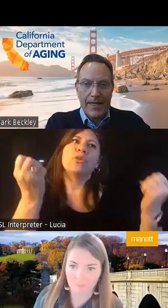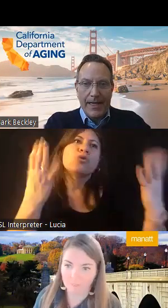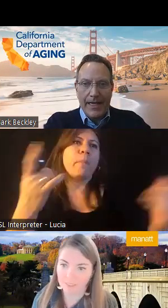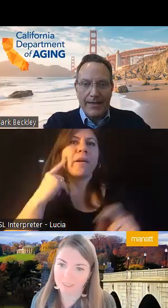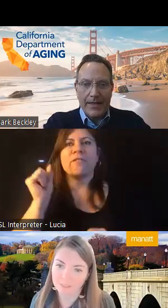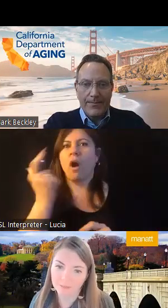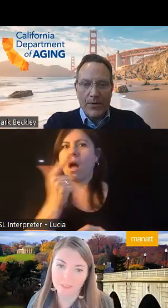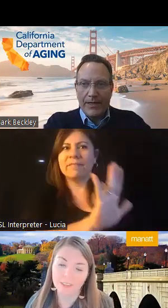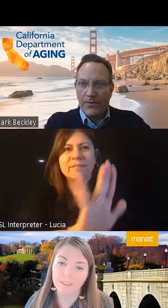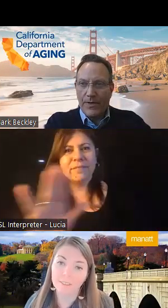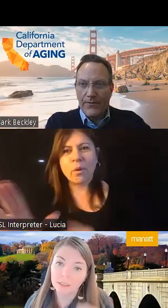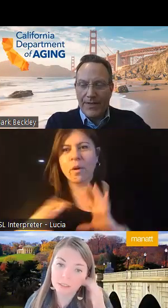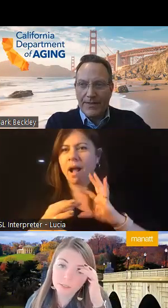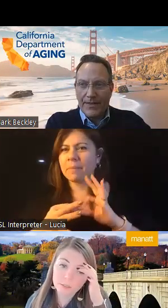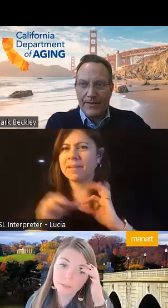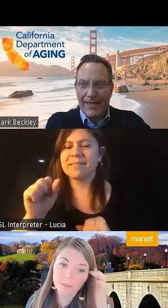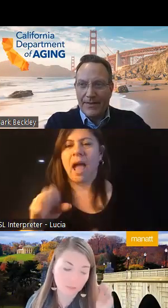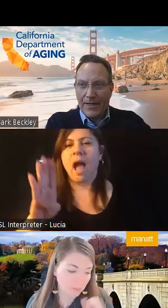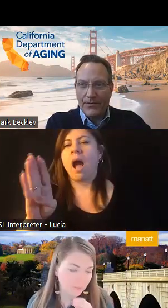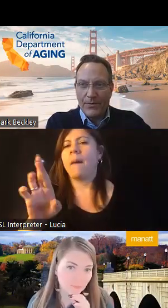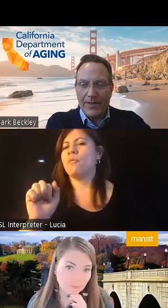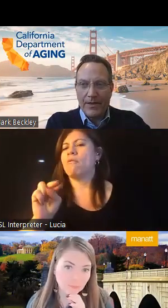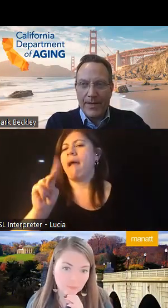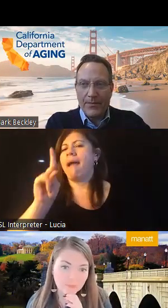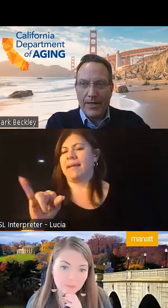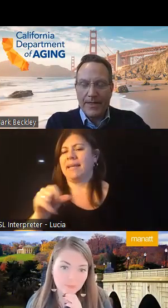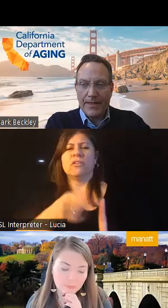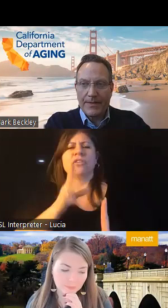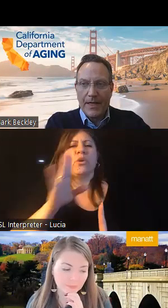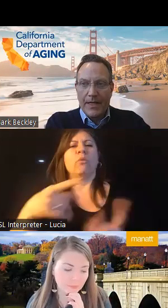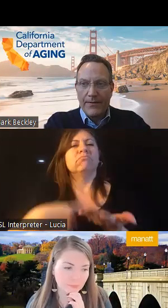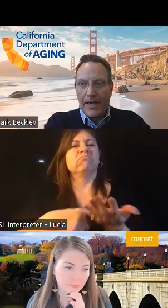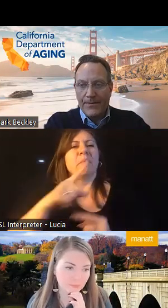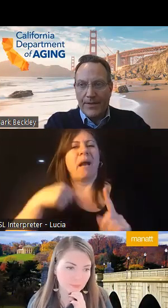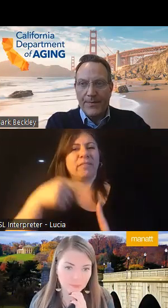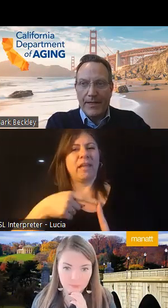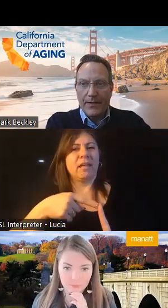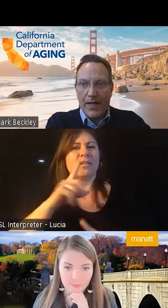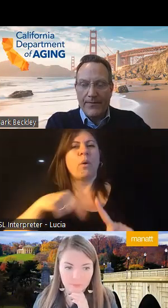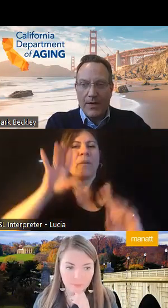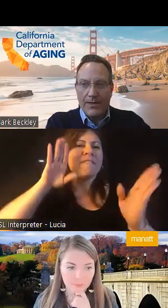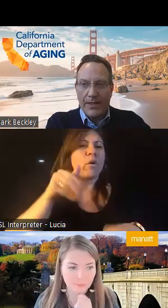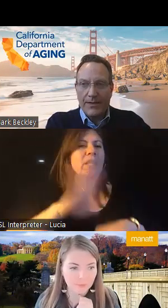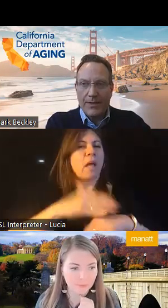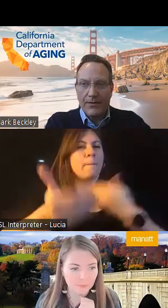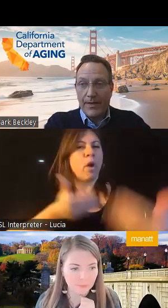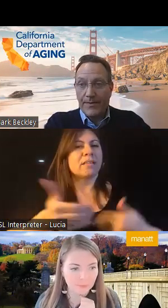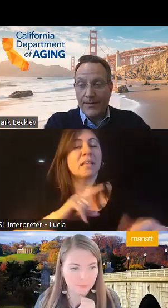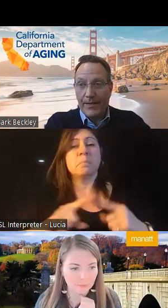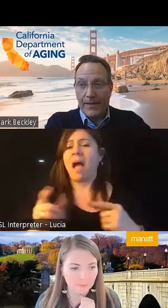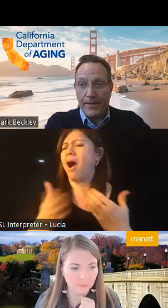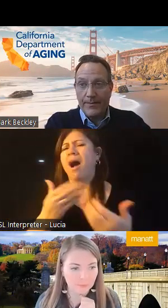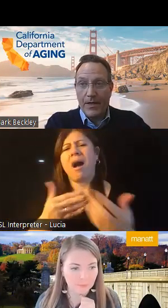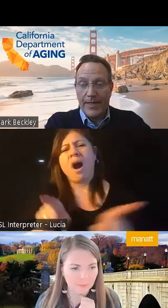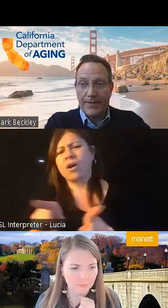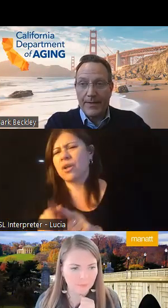comments. And Brandy will cover this in the next section when we talk about process. Even after this meeting, you'll have an opportunity to